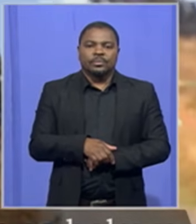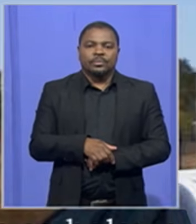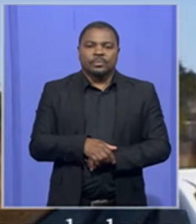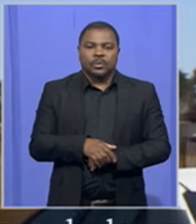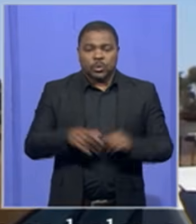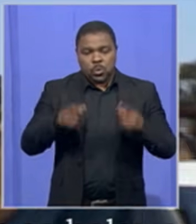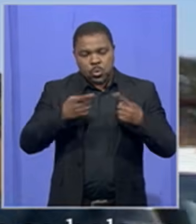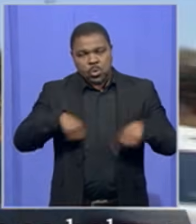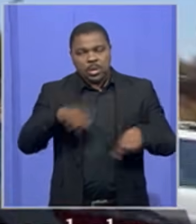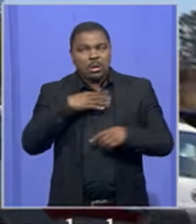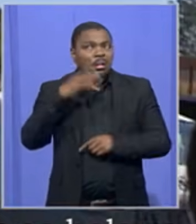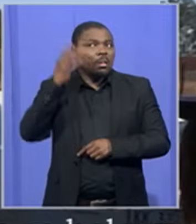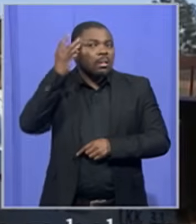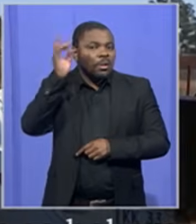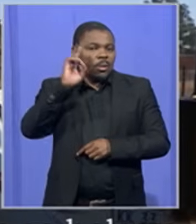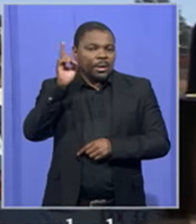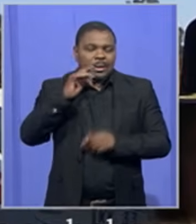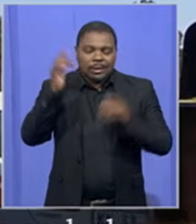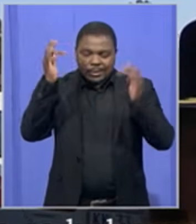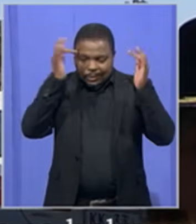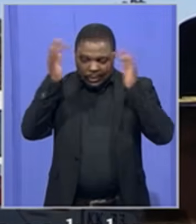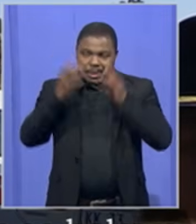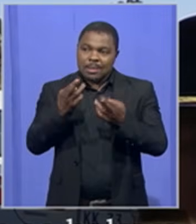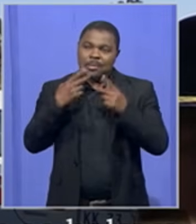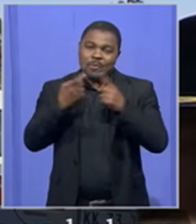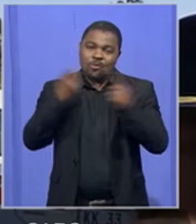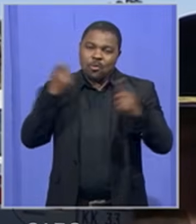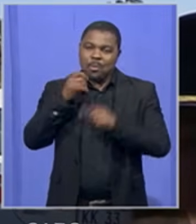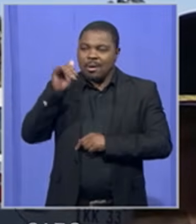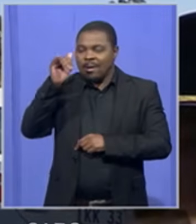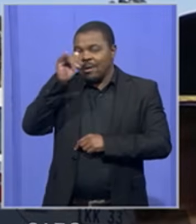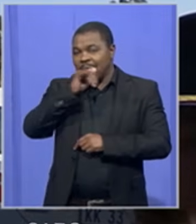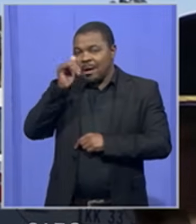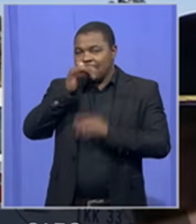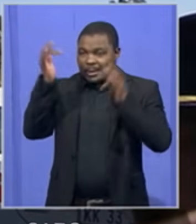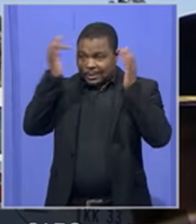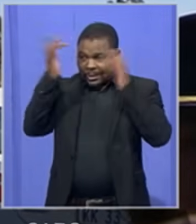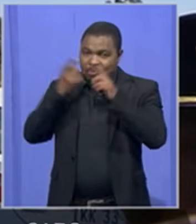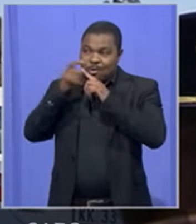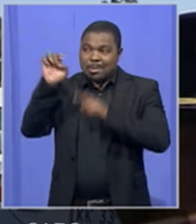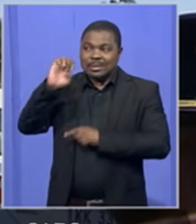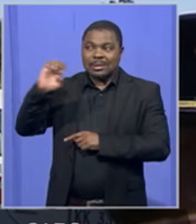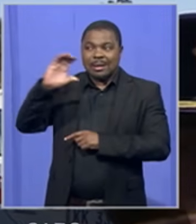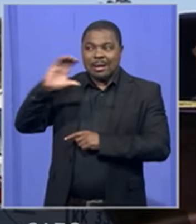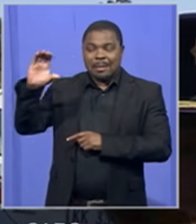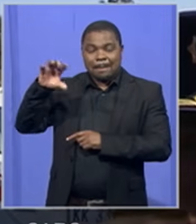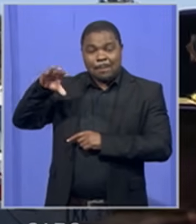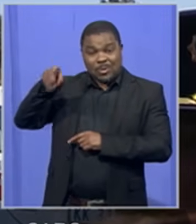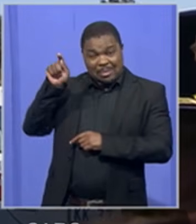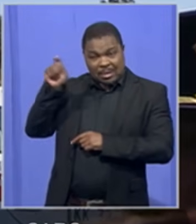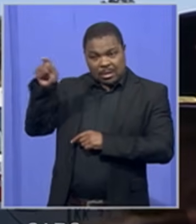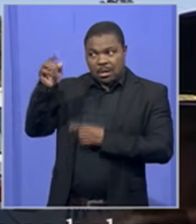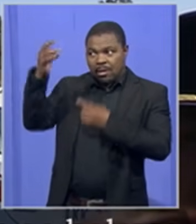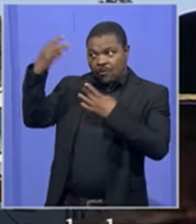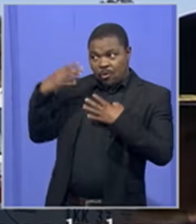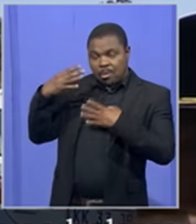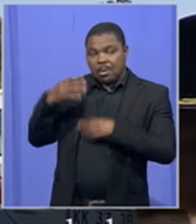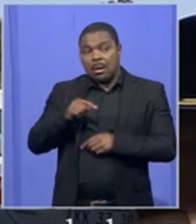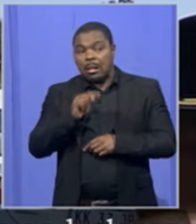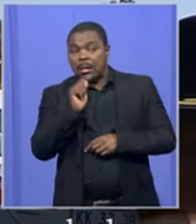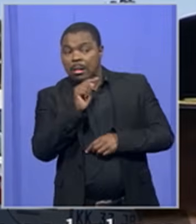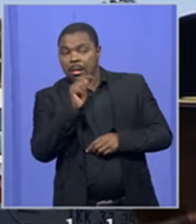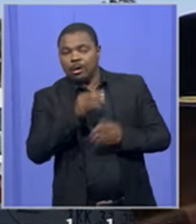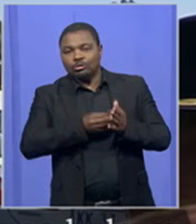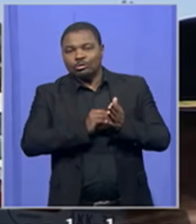We received a intelligence report from crime intelligence from the Eastern Cape about suspects who